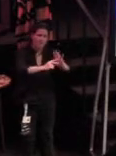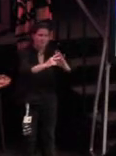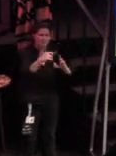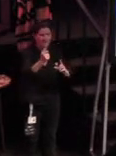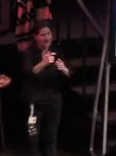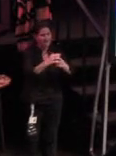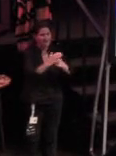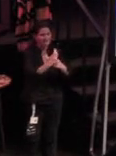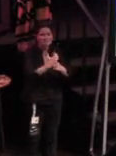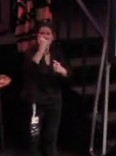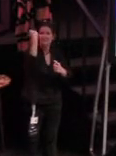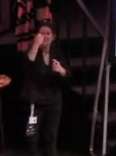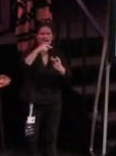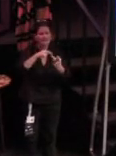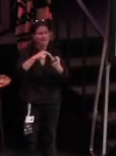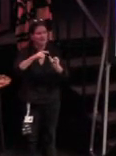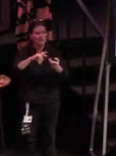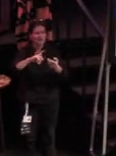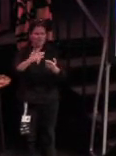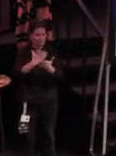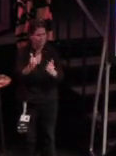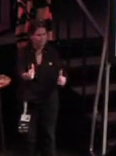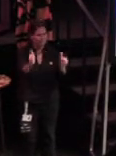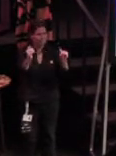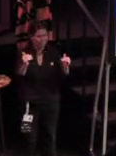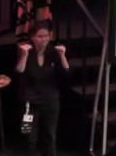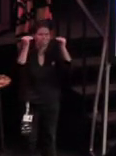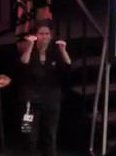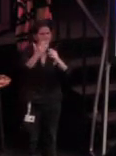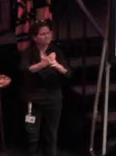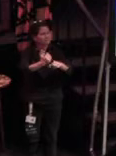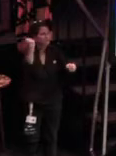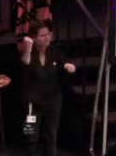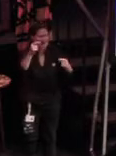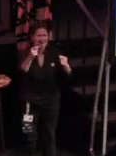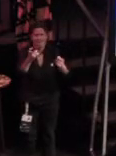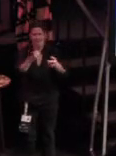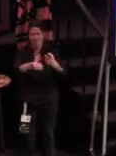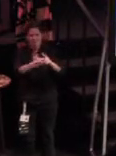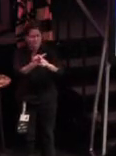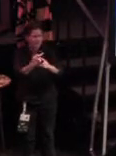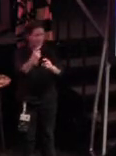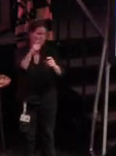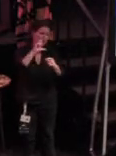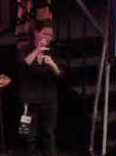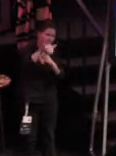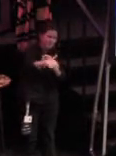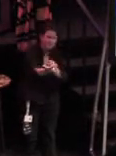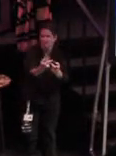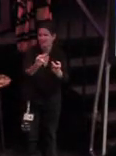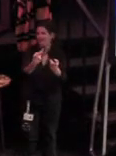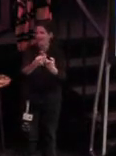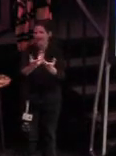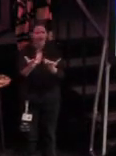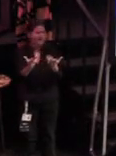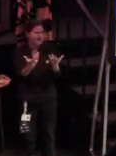but a really good degree from like Oxford or Cambridge, or, you know, they'd like read the entire works of Shakespeare. They could read Guardian interviews without having to Google the words. They